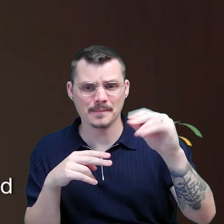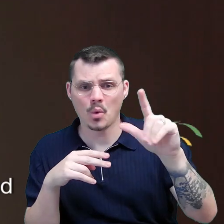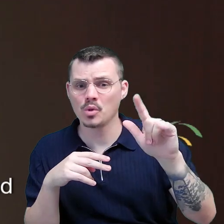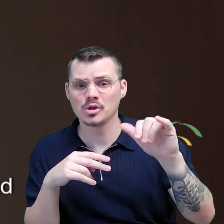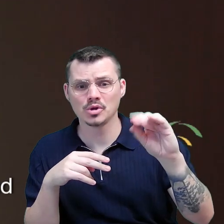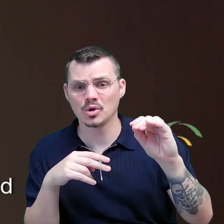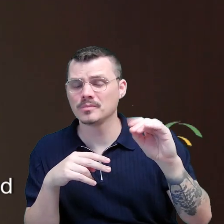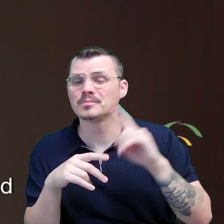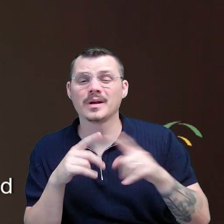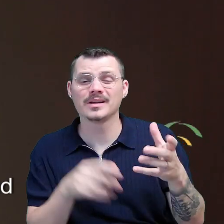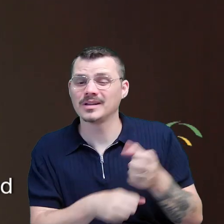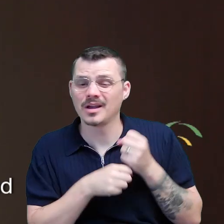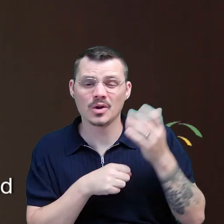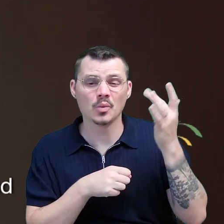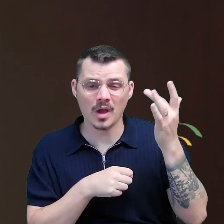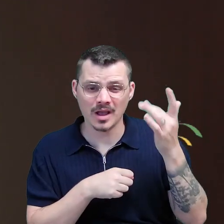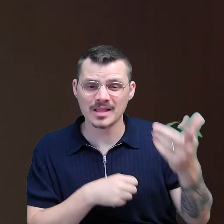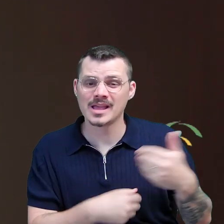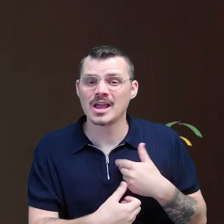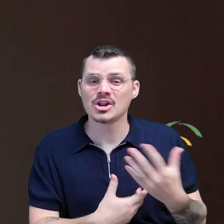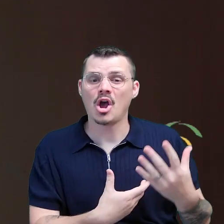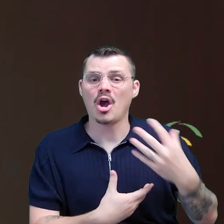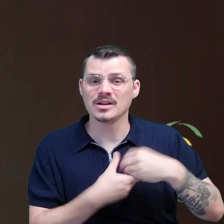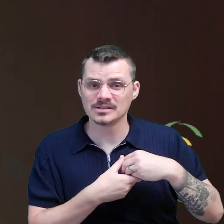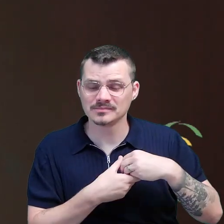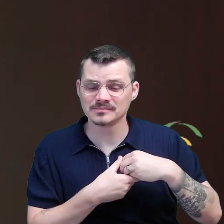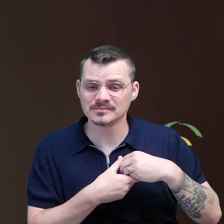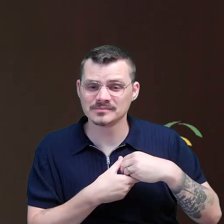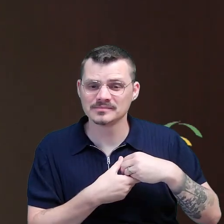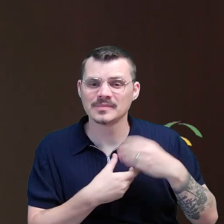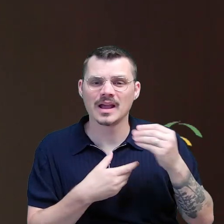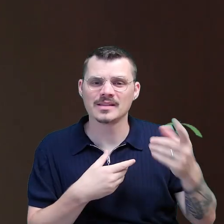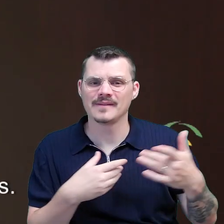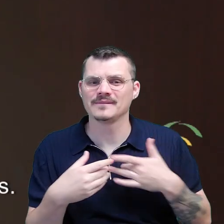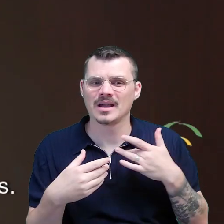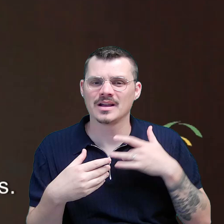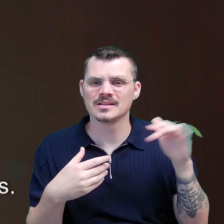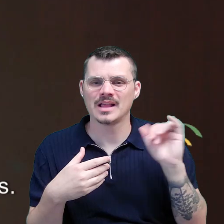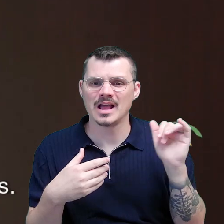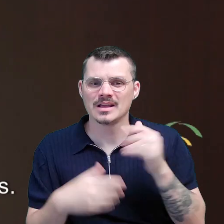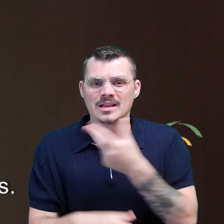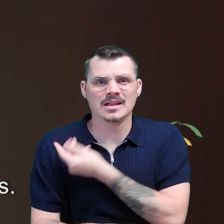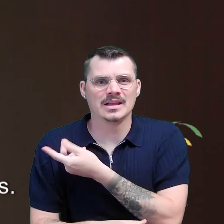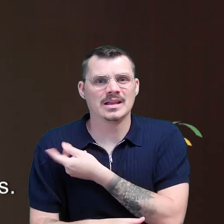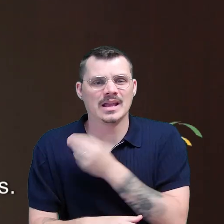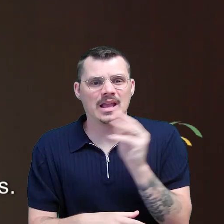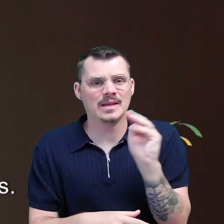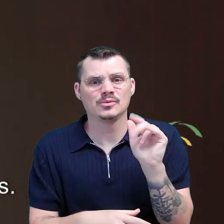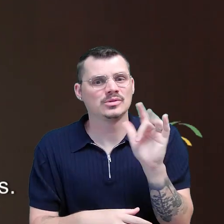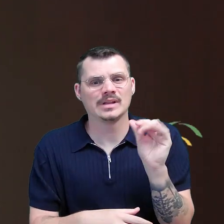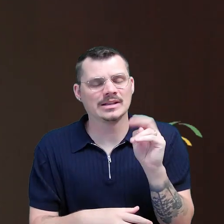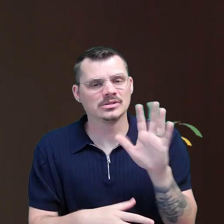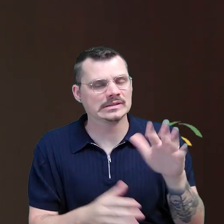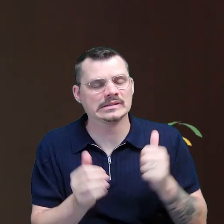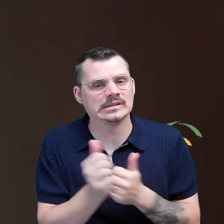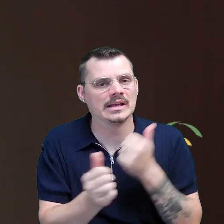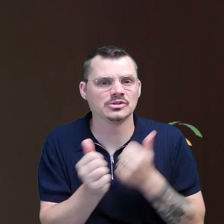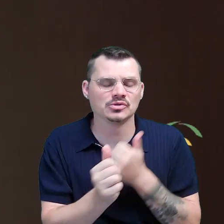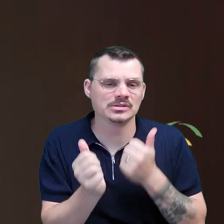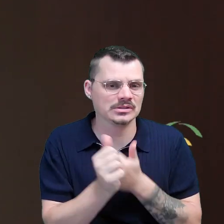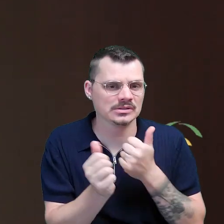they got it because they had autism, and they felt like immunization was going to be dangerous.